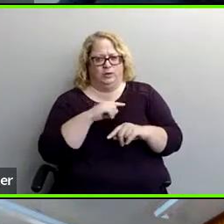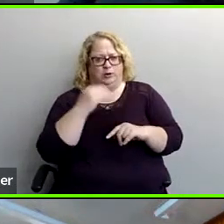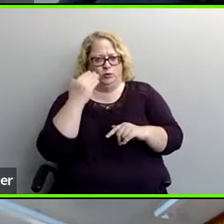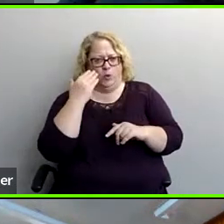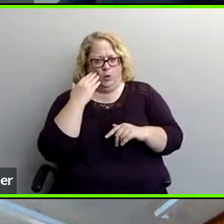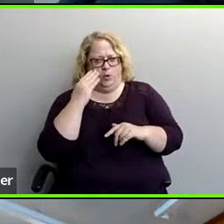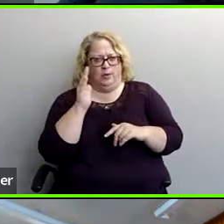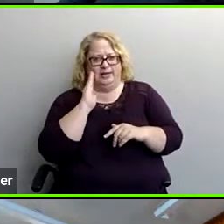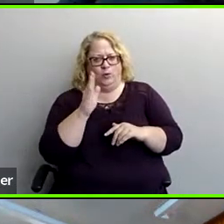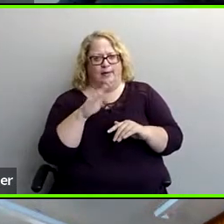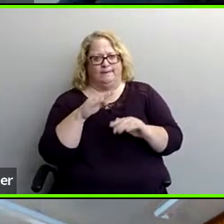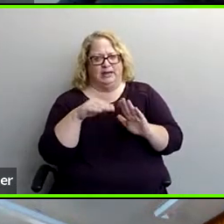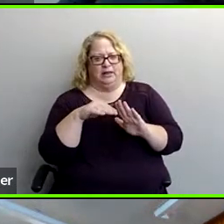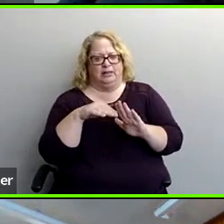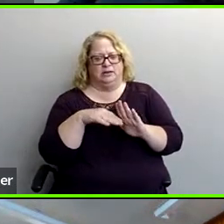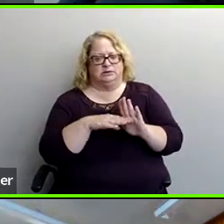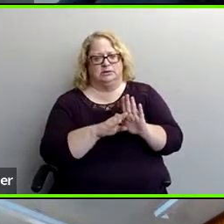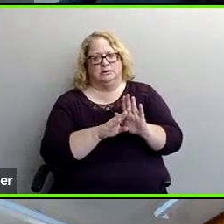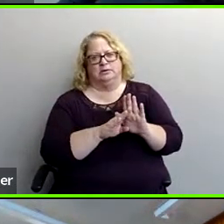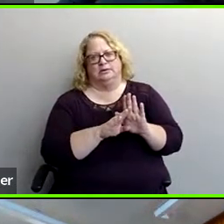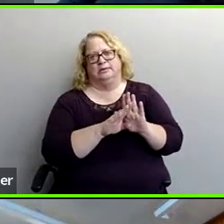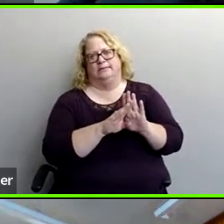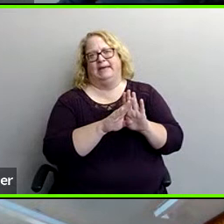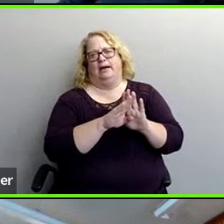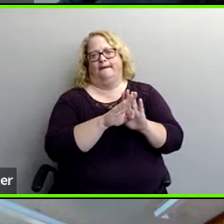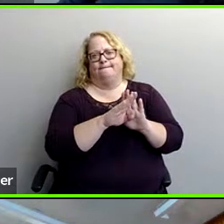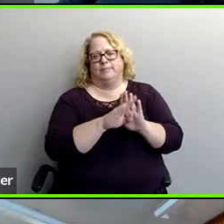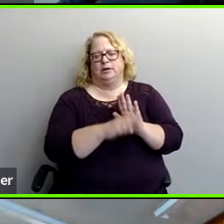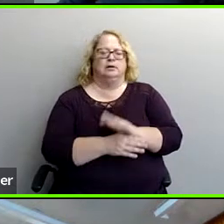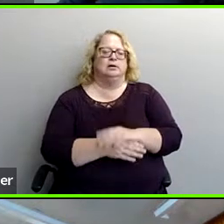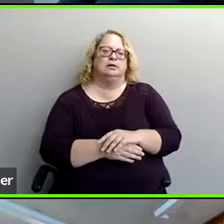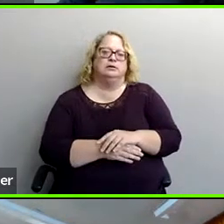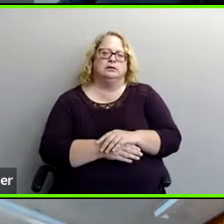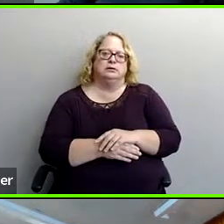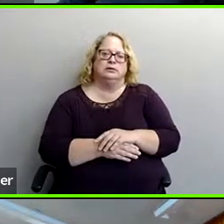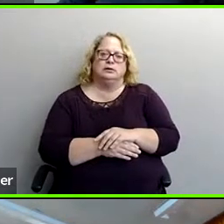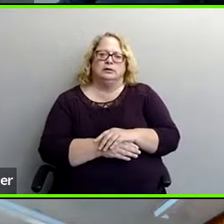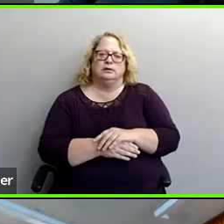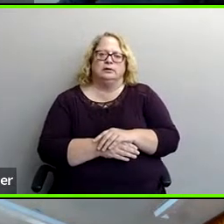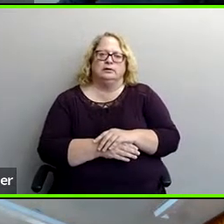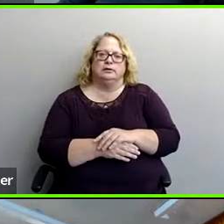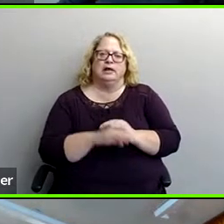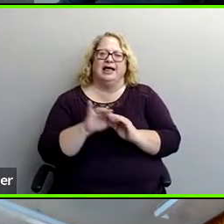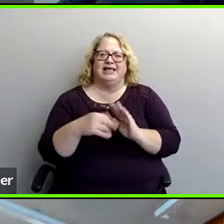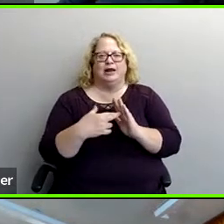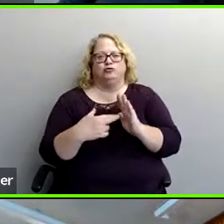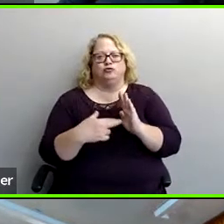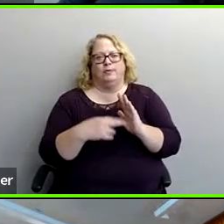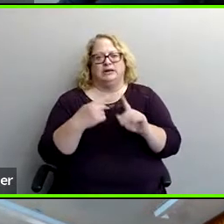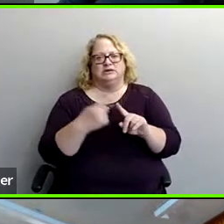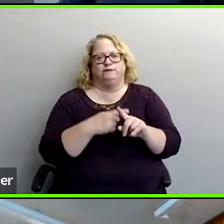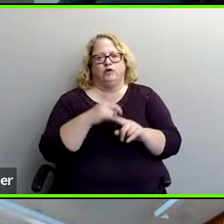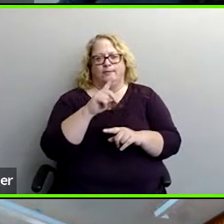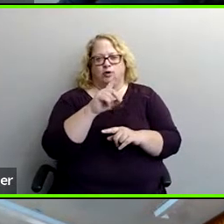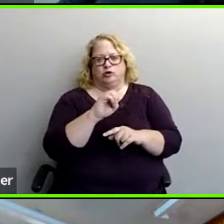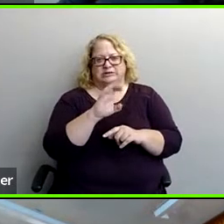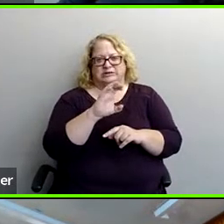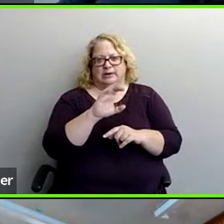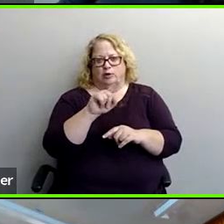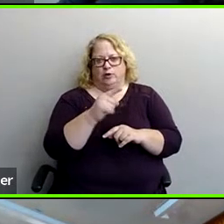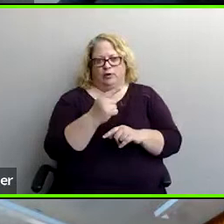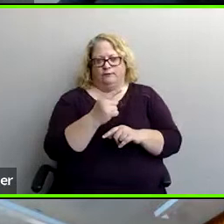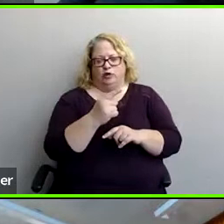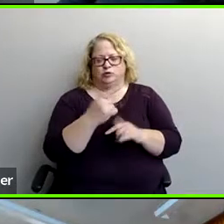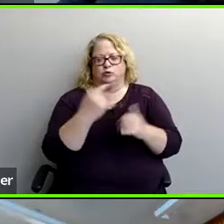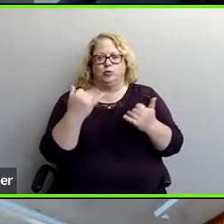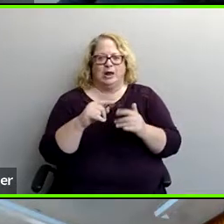know that there's going to be, this trend is starting to move back up. Yep. And that enrollment is from our December 1,